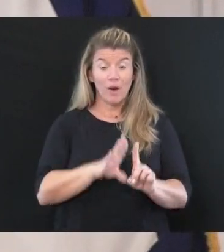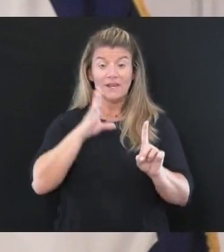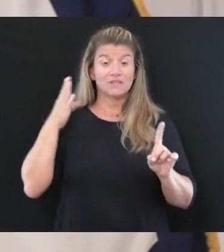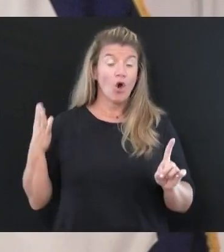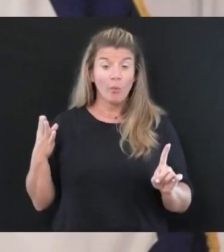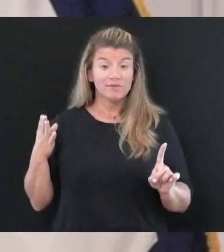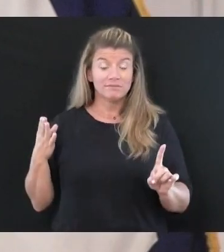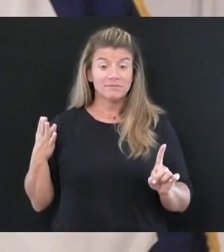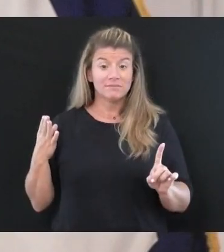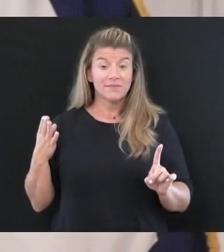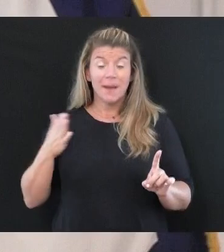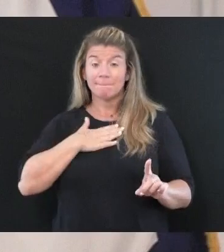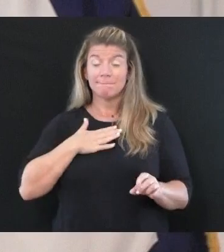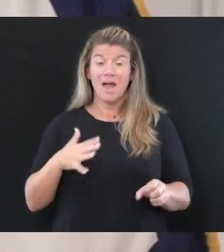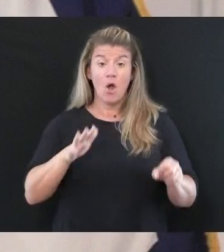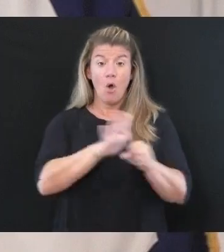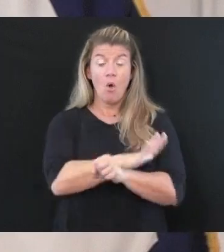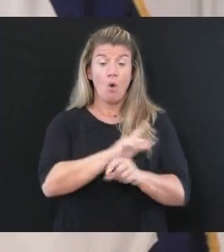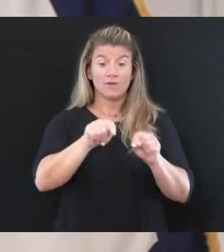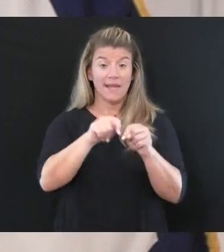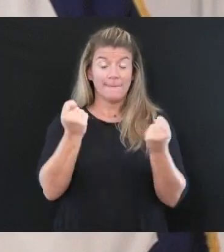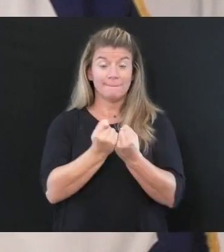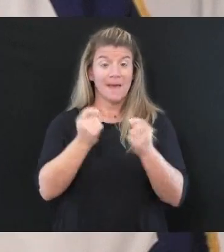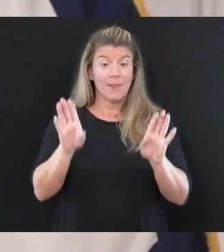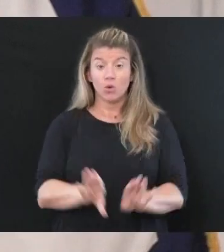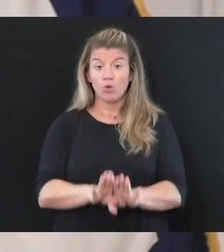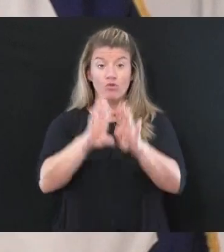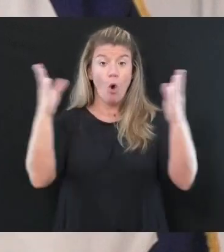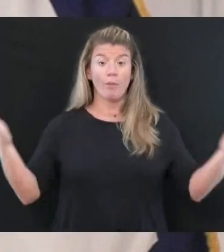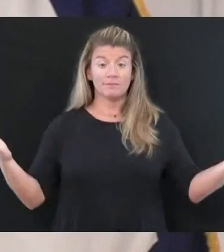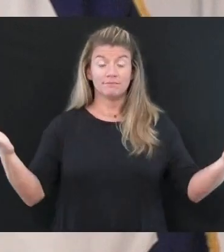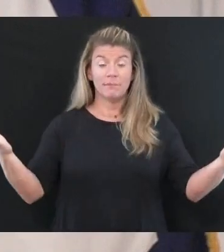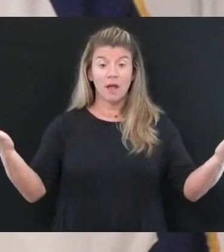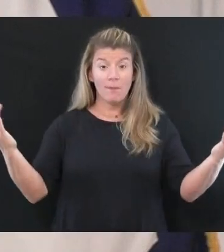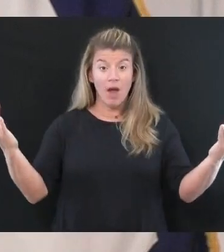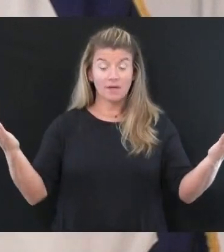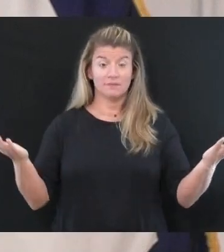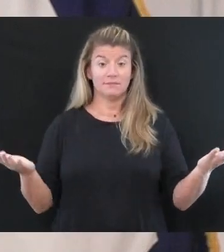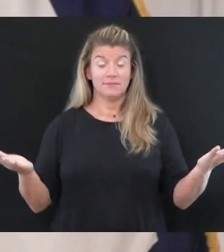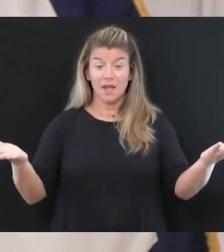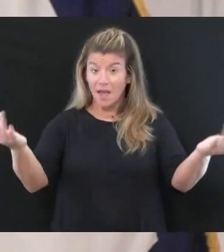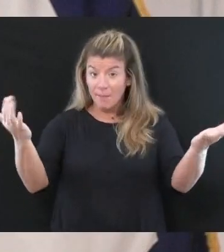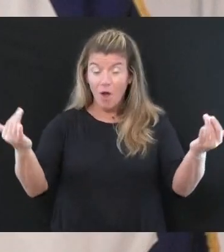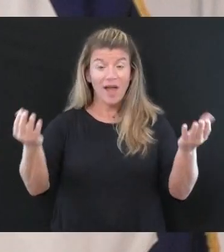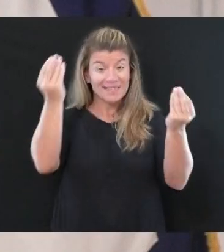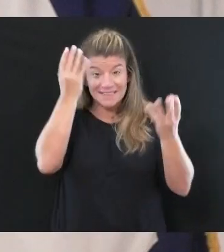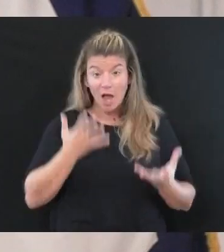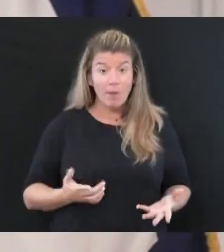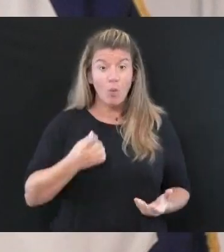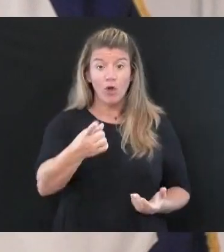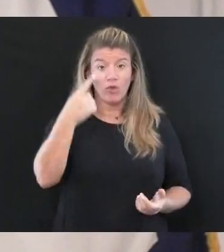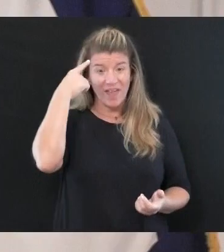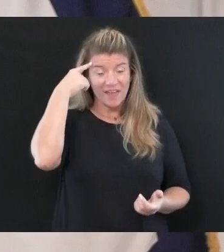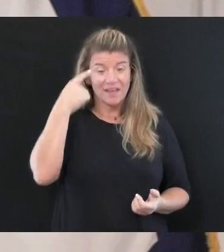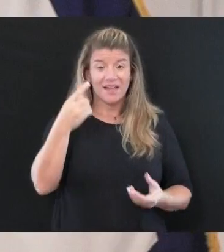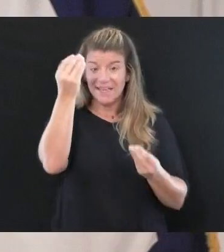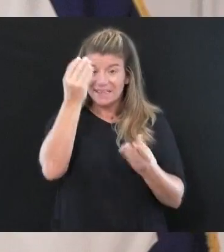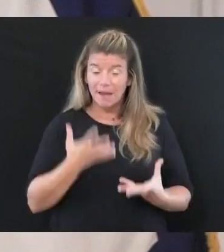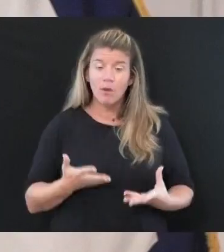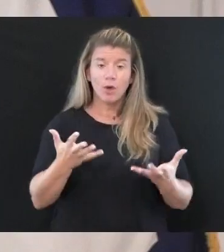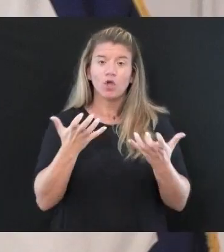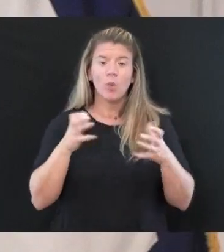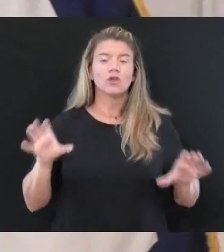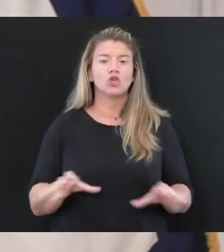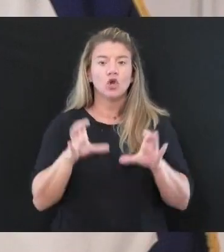are always standing there saying, come on, just tell us what you think. Tell us what you want to